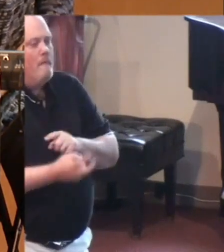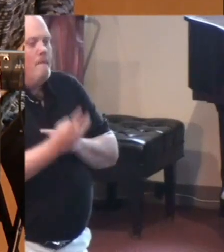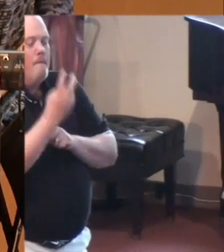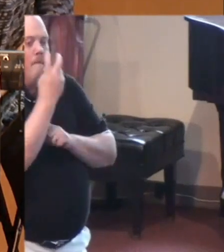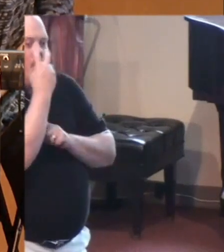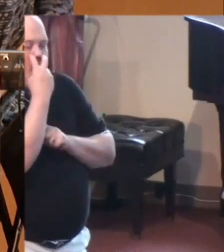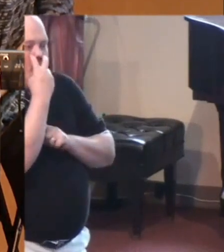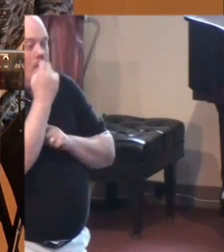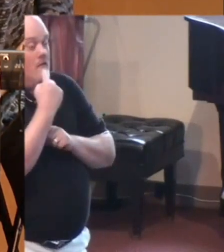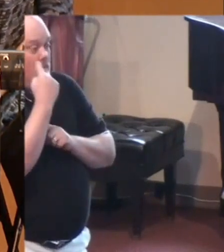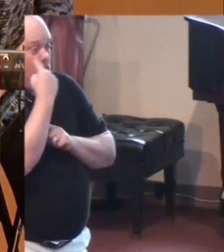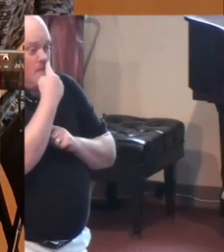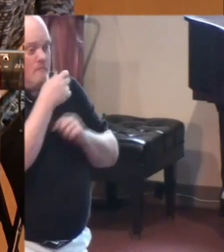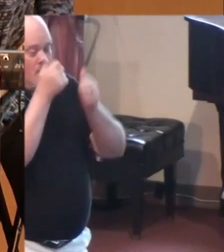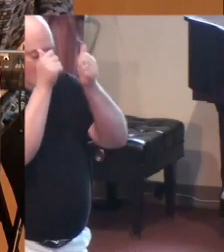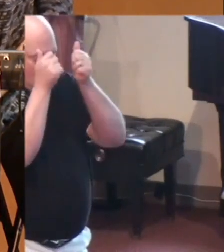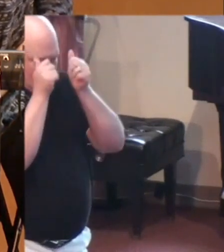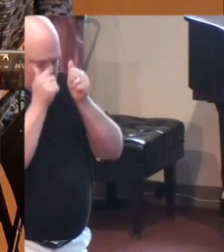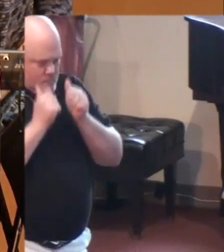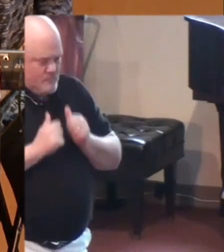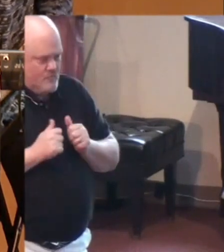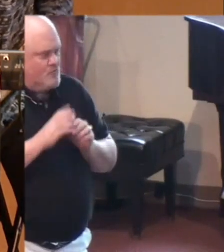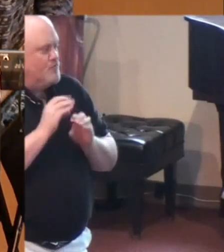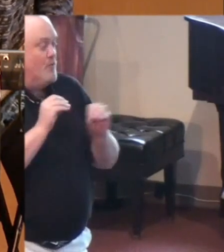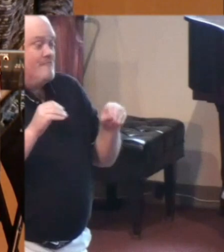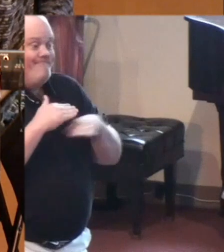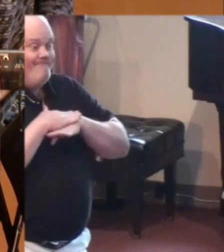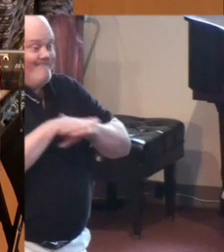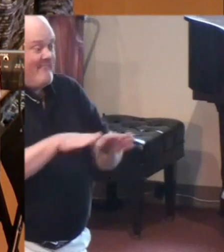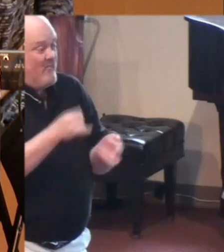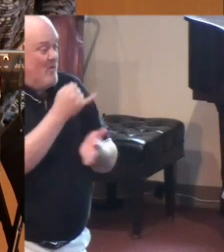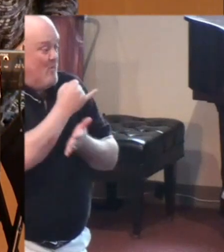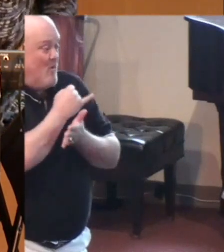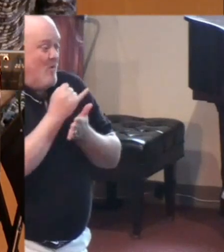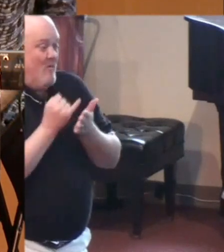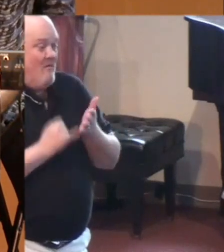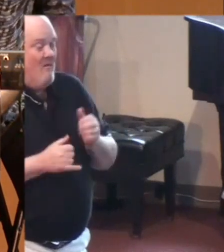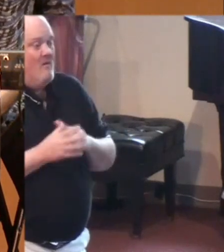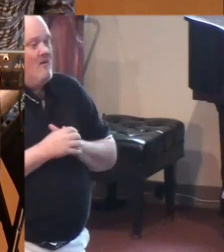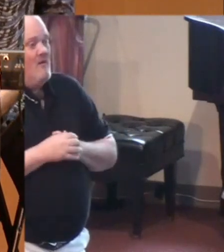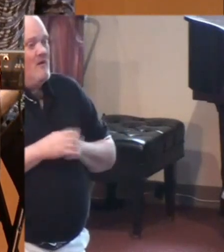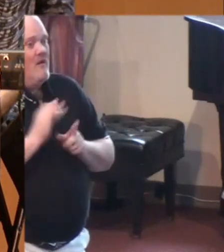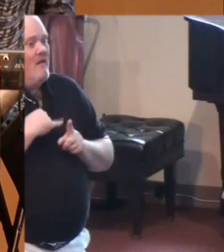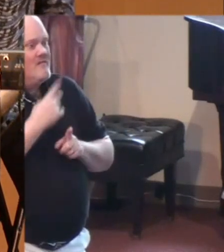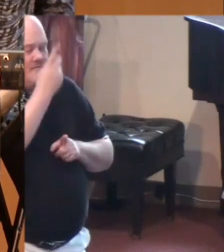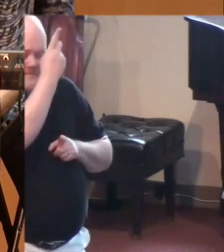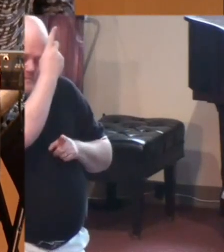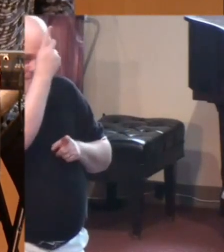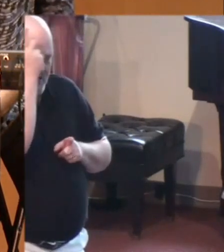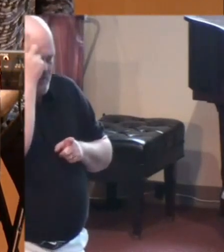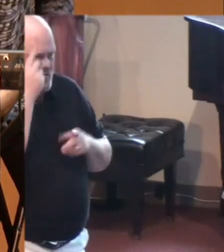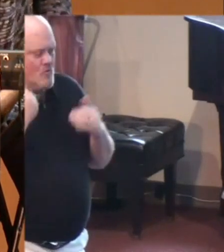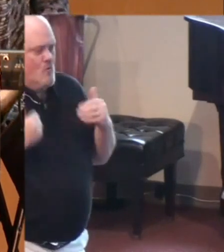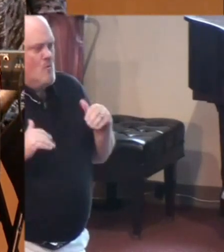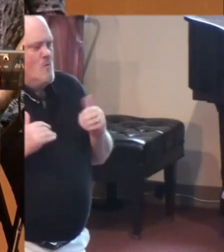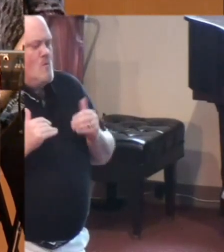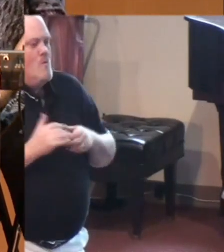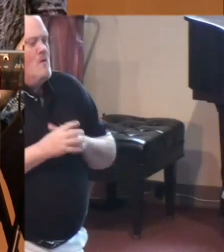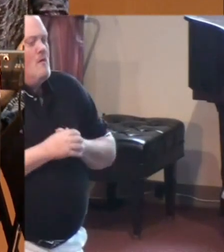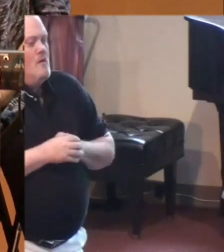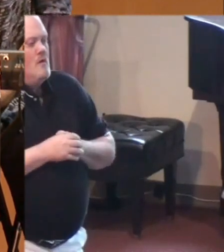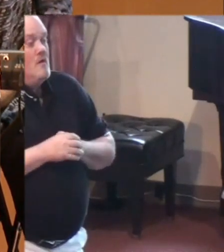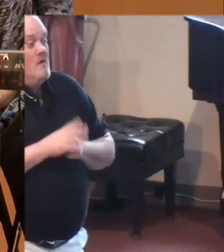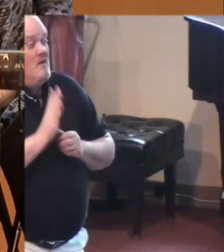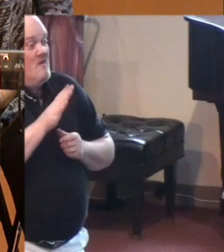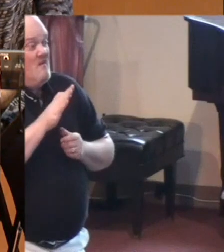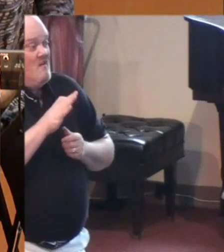macular degeneration, so no more art, and living in a dementia care unit. And I have to tell you, in